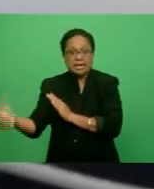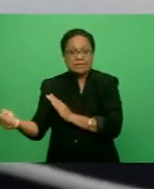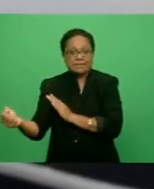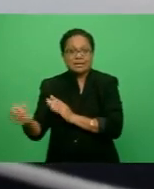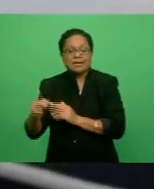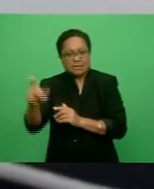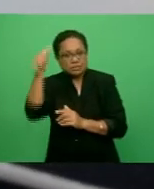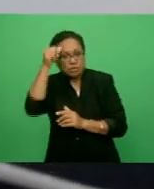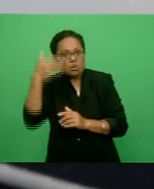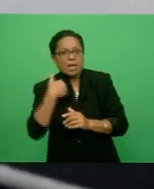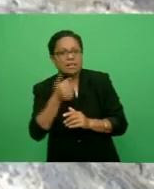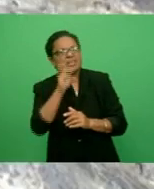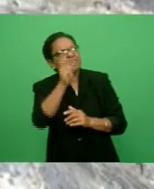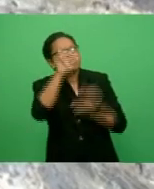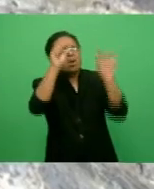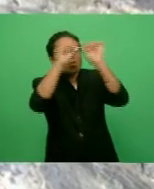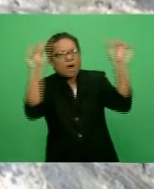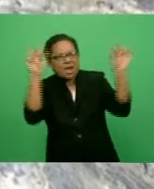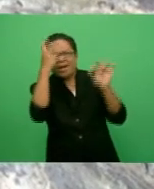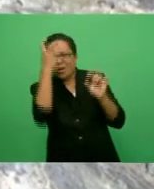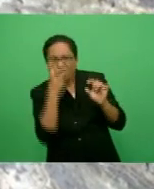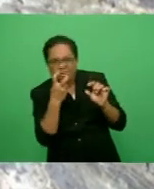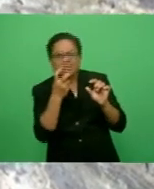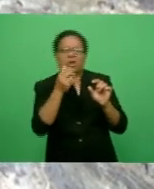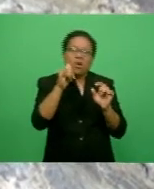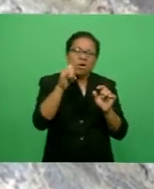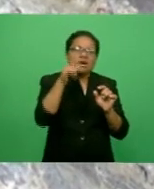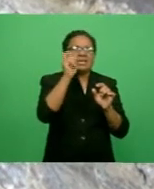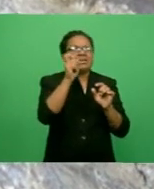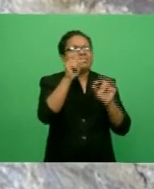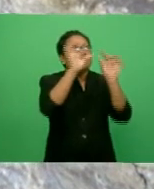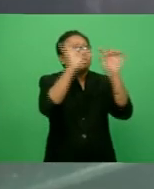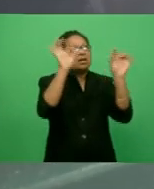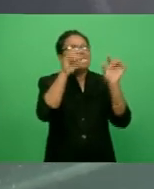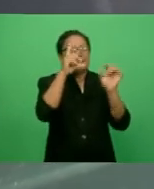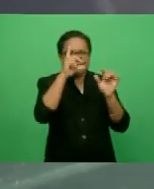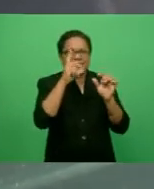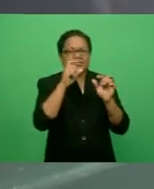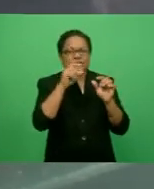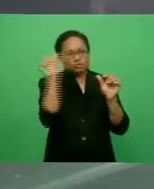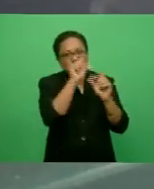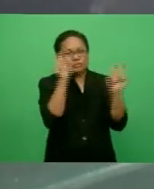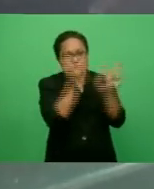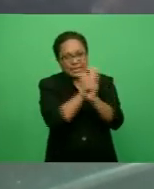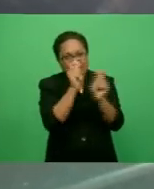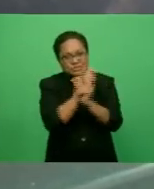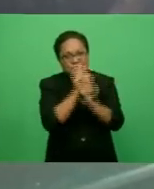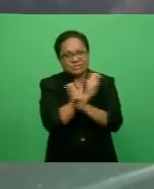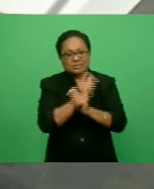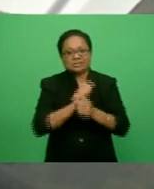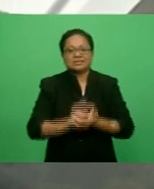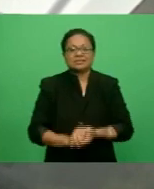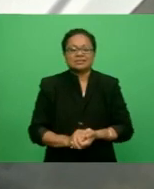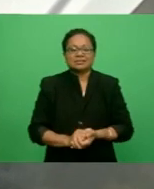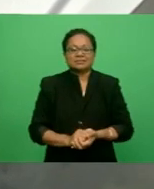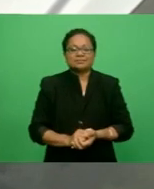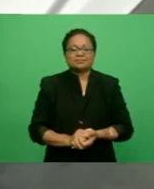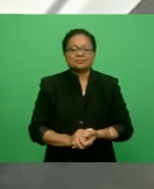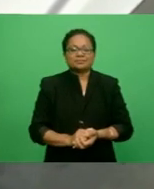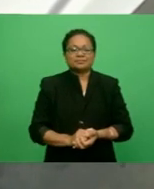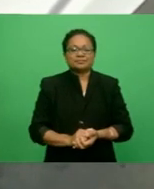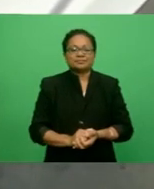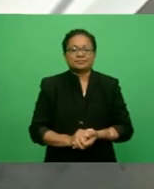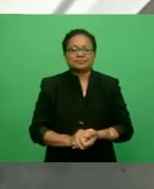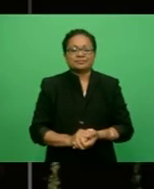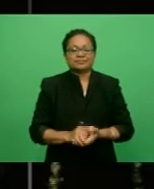wiring has deteriorated and may cause a problem in the future and if immediate works need to be carried out. Apenisawa Karandobu,